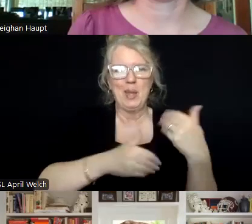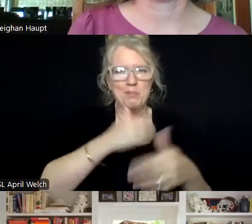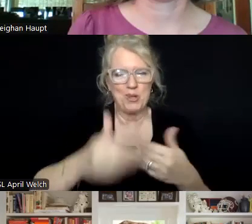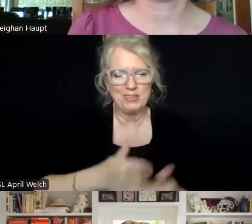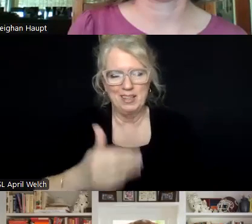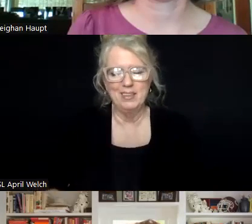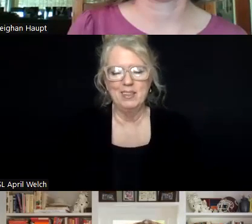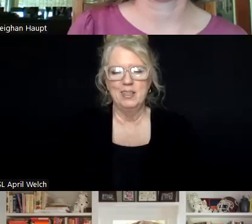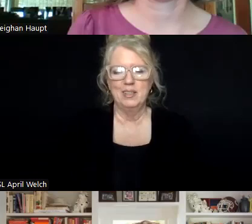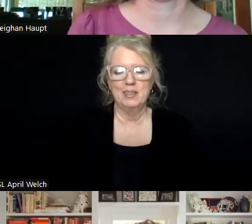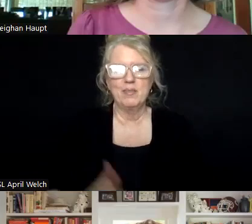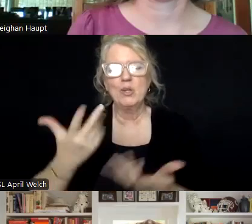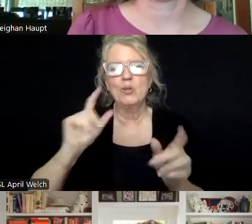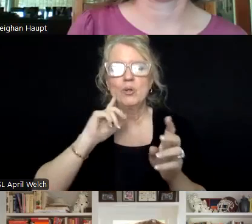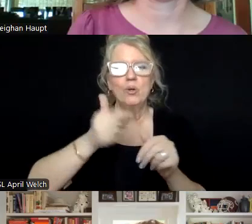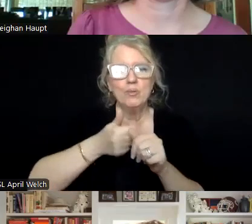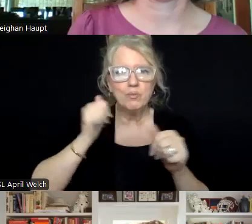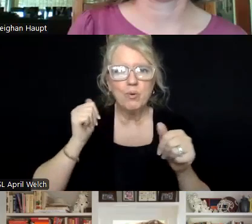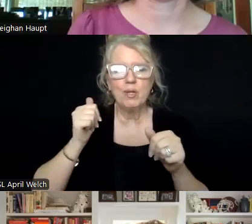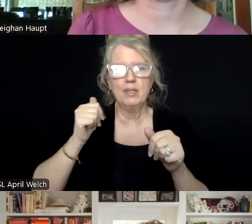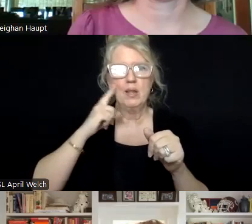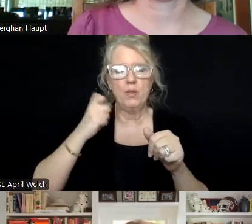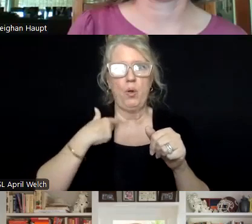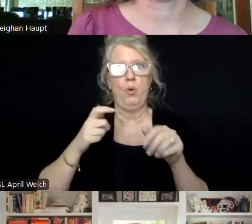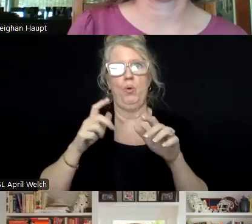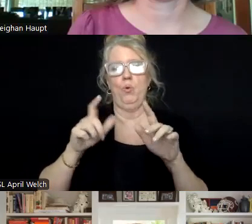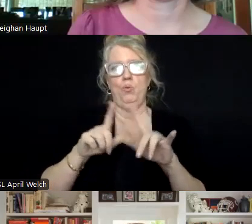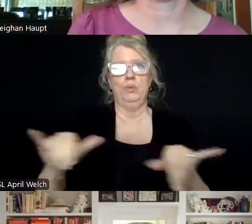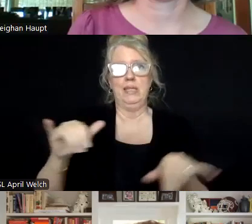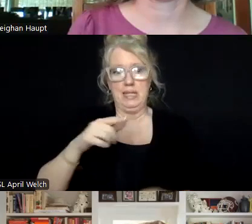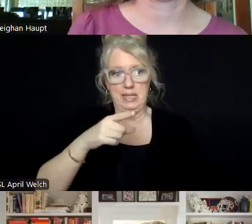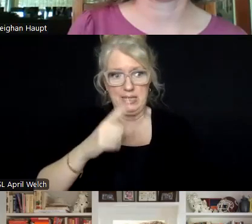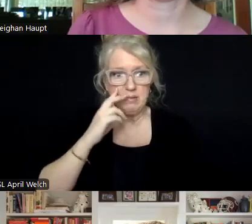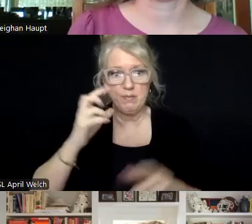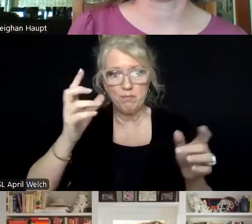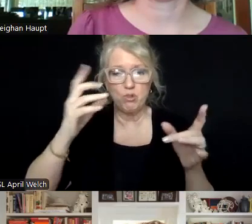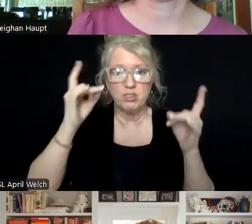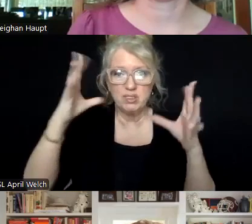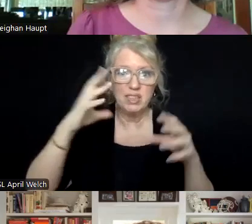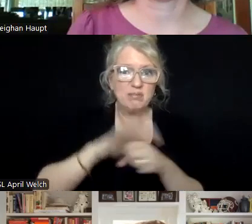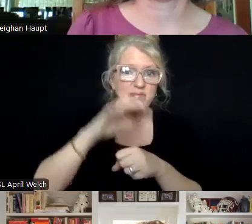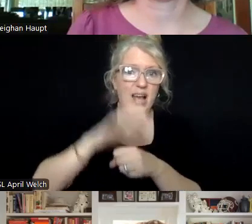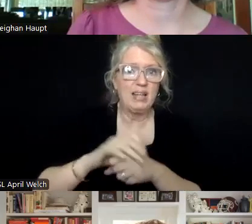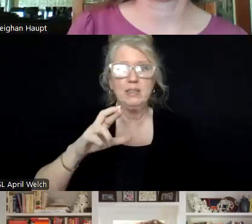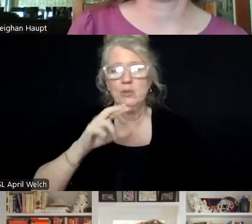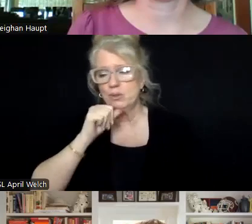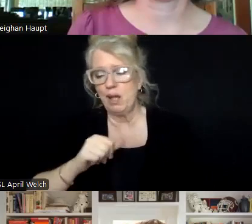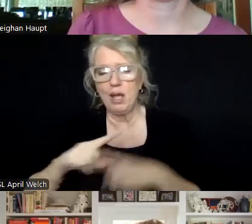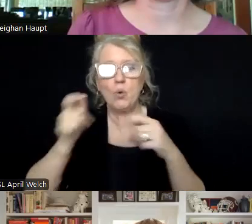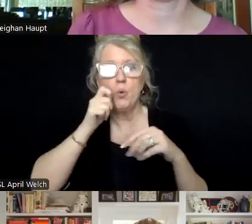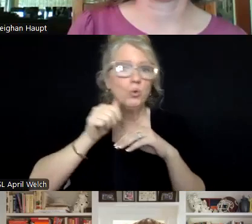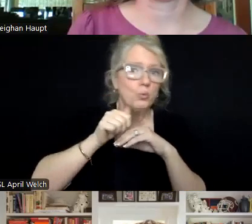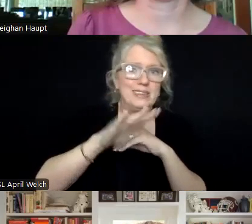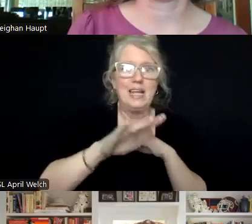so moving away from just those sort of binary things of is the person violent or not violent, and then who do we send in those